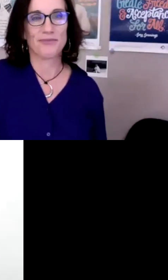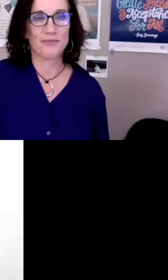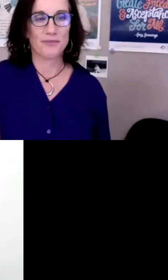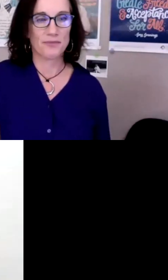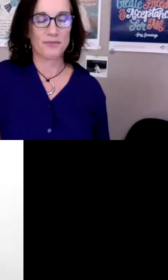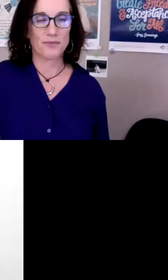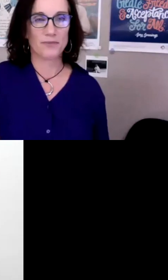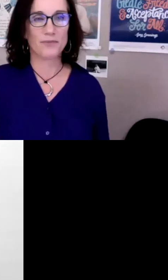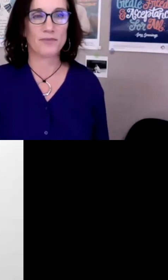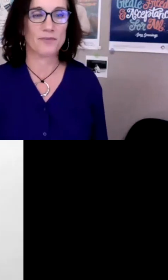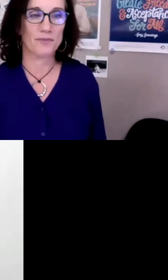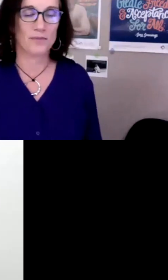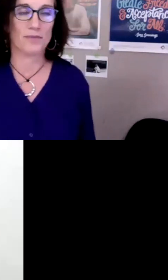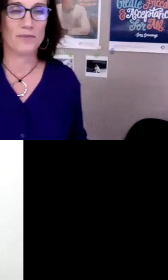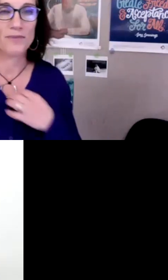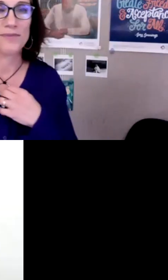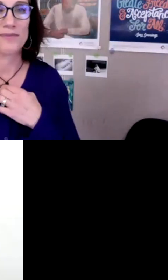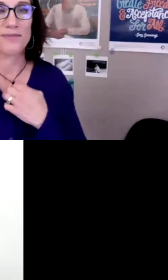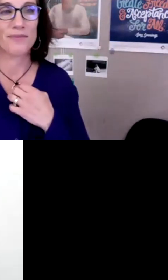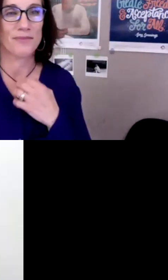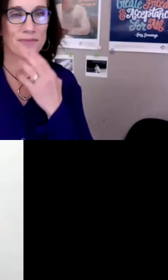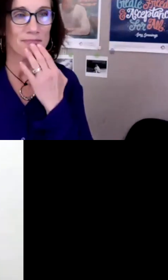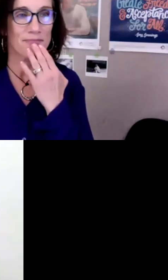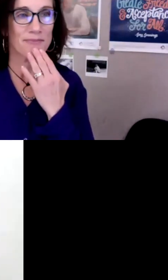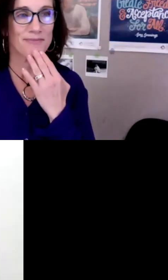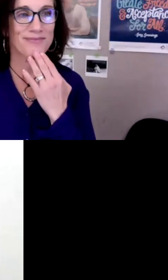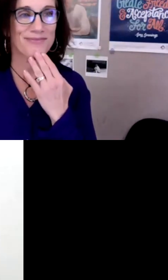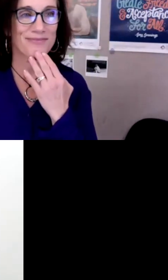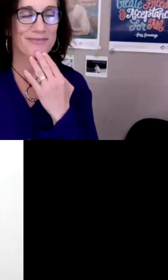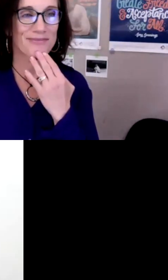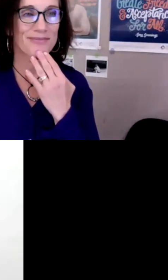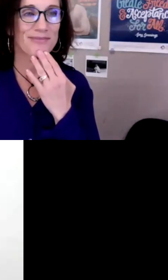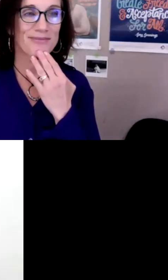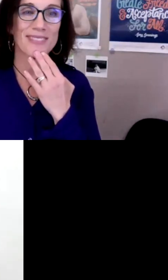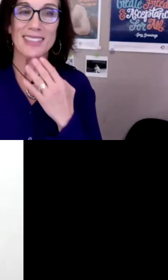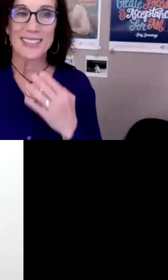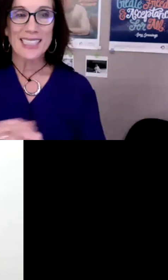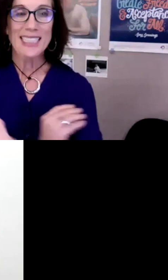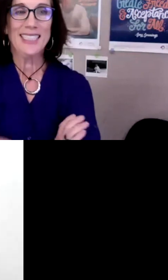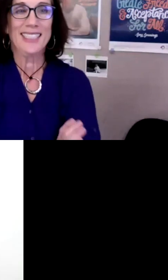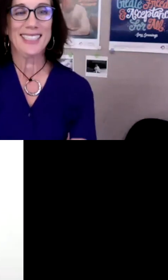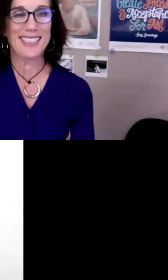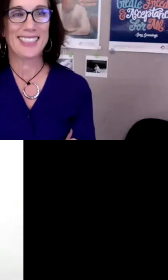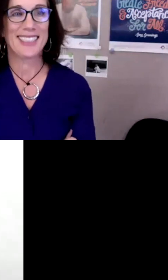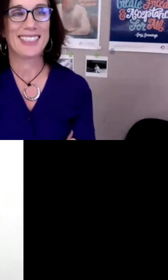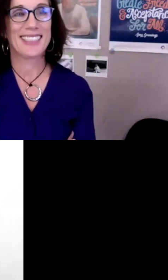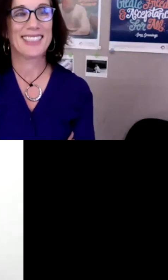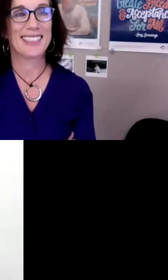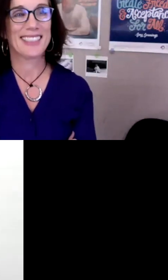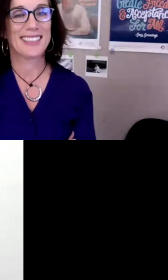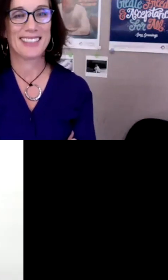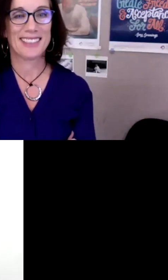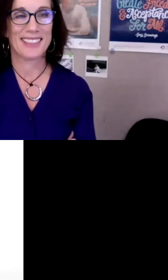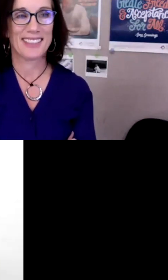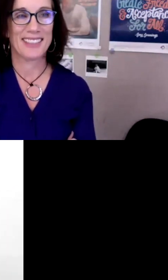Okay, I just wanted to make sure, that was a great presentation, and we see all these questions in the chat. The PowerPoint was